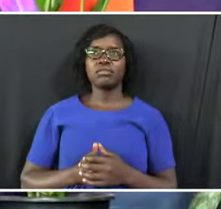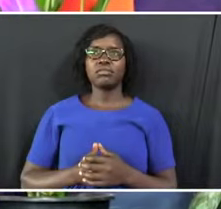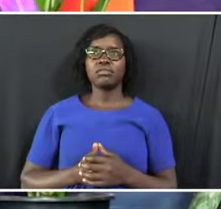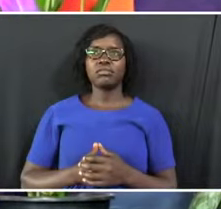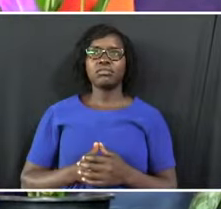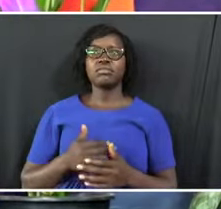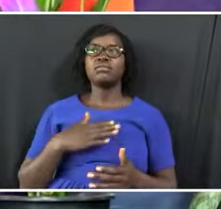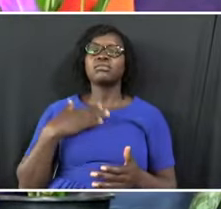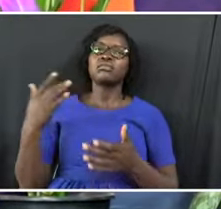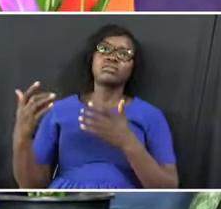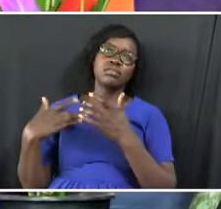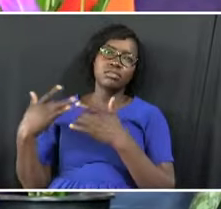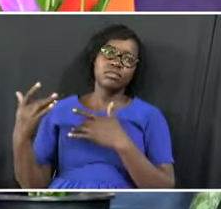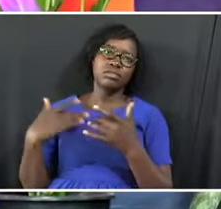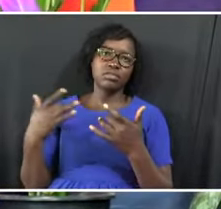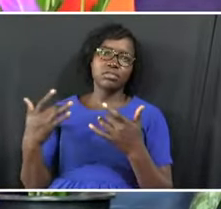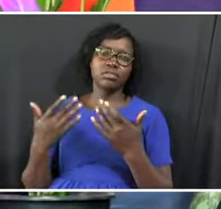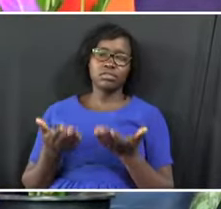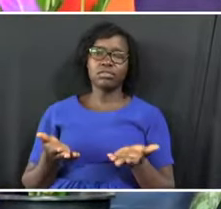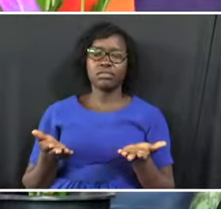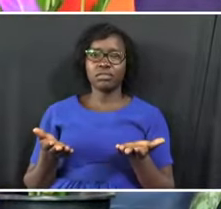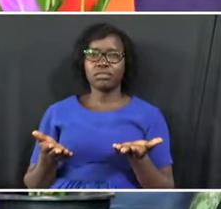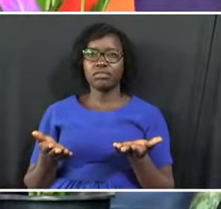My concern and coverage here is this.